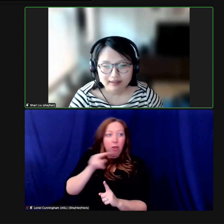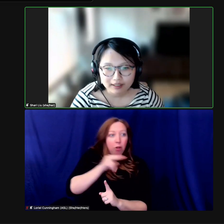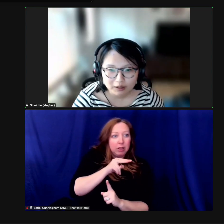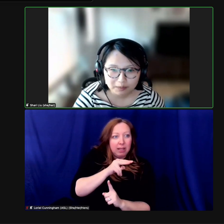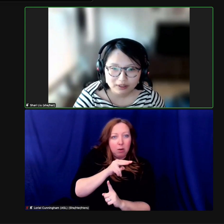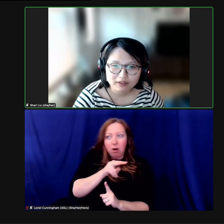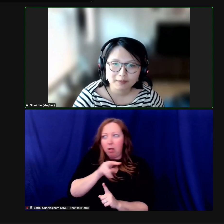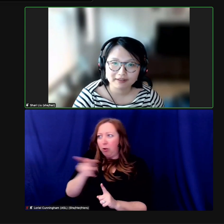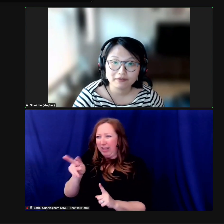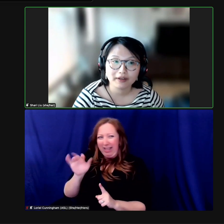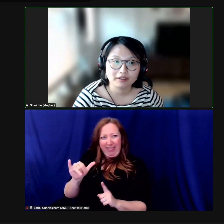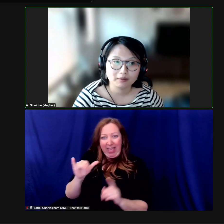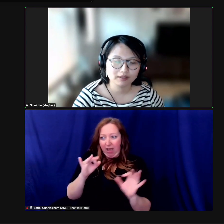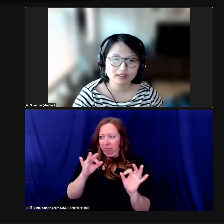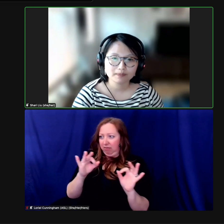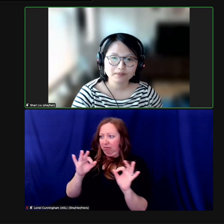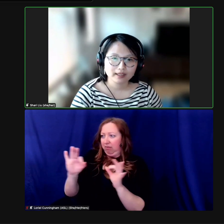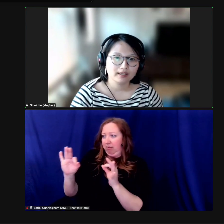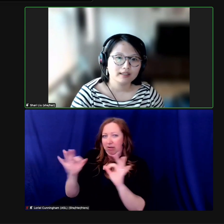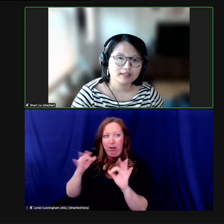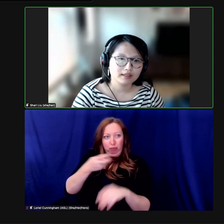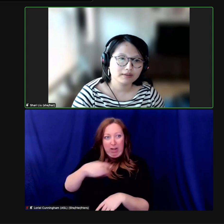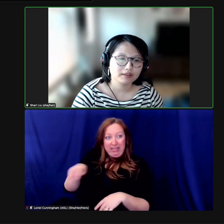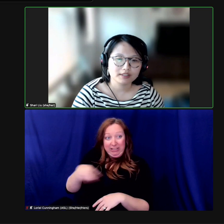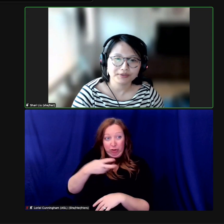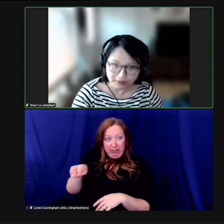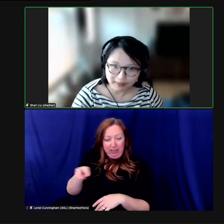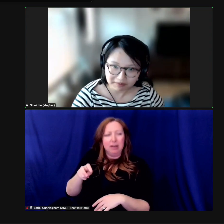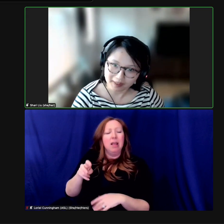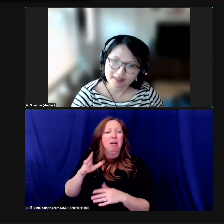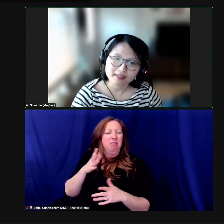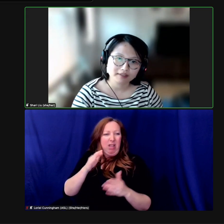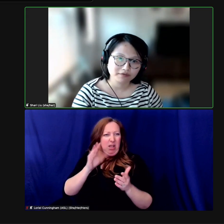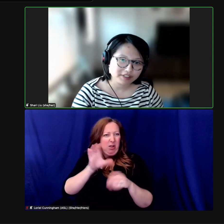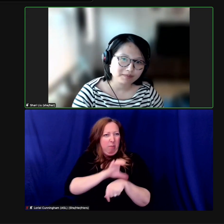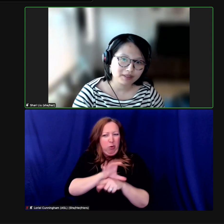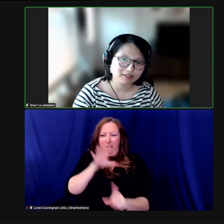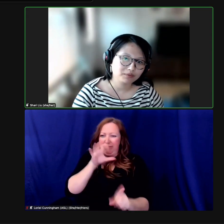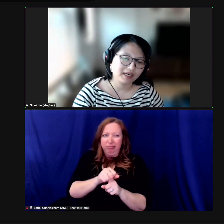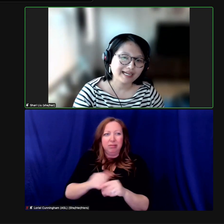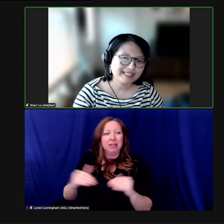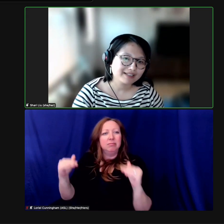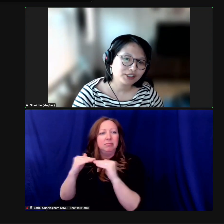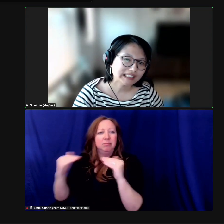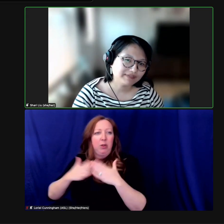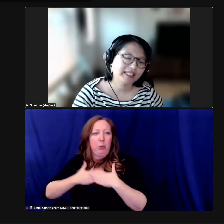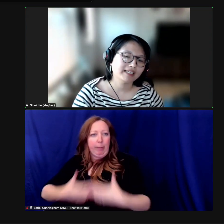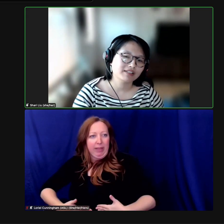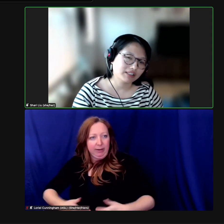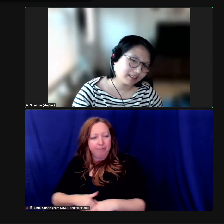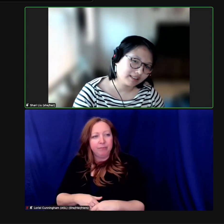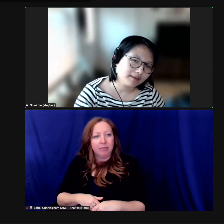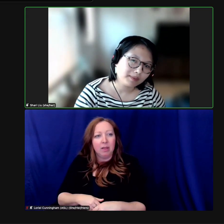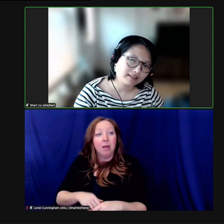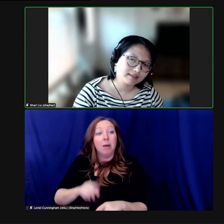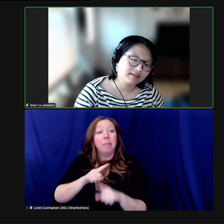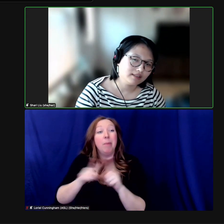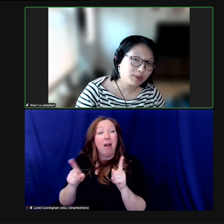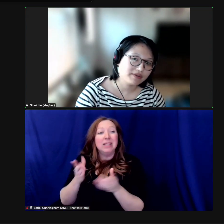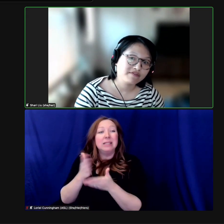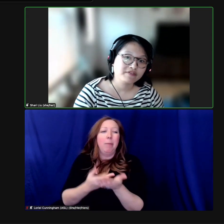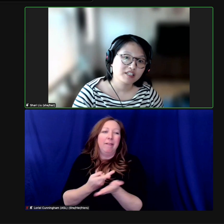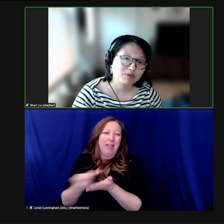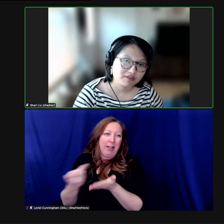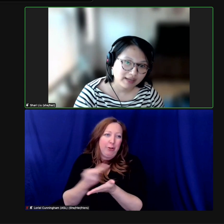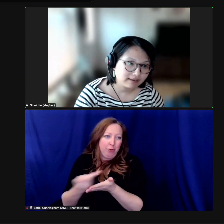So now I'll tell you briefly about the failure modes. So there's two main ones. The first mode is where eye catcher couldn't even get started because